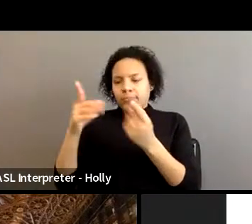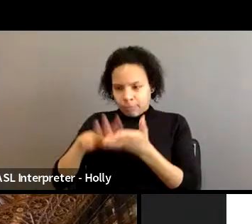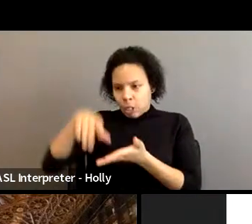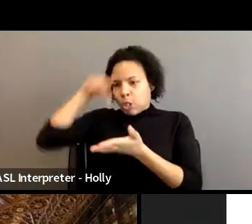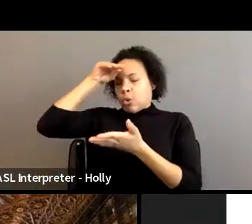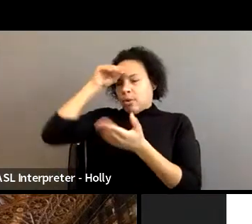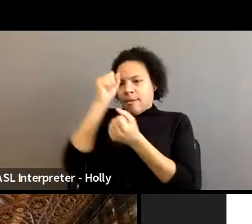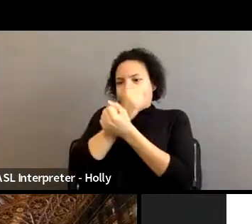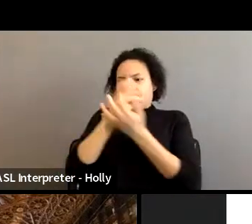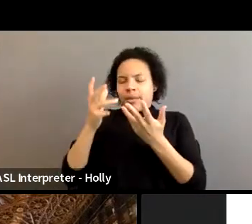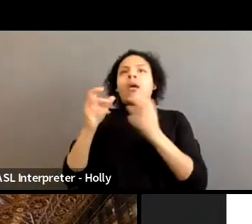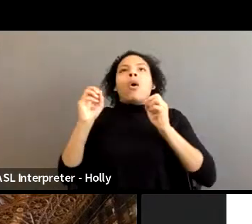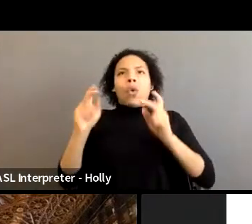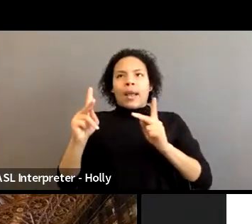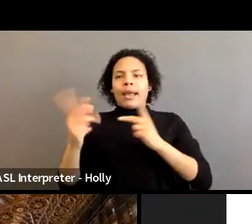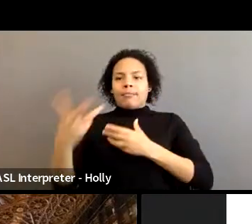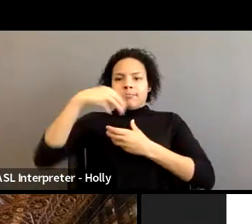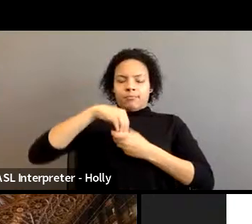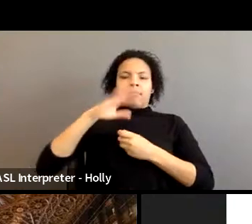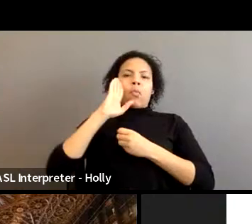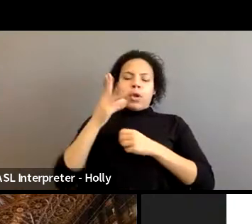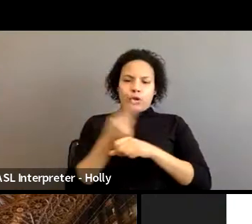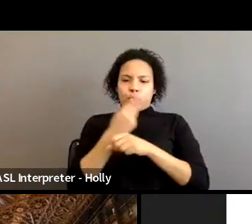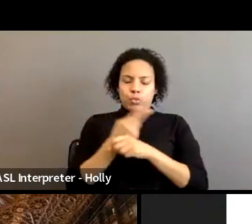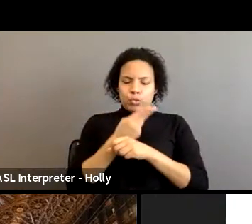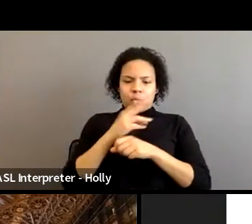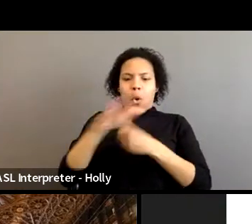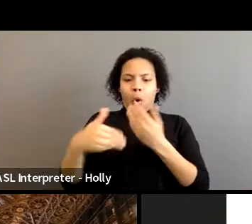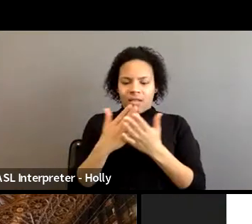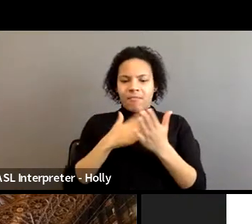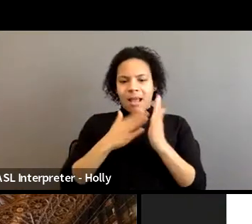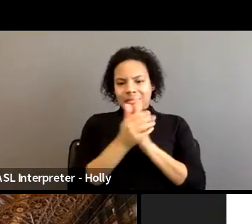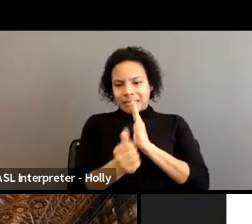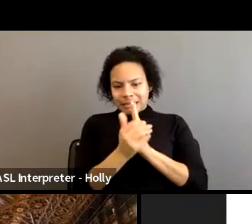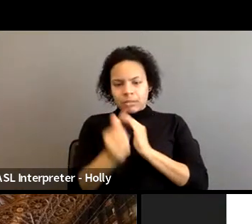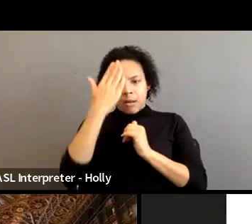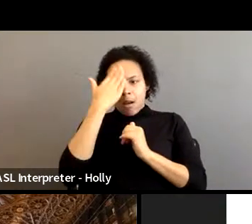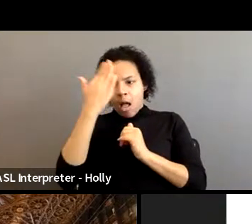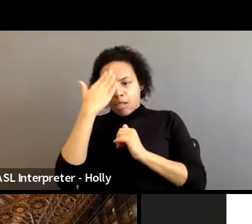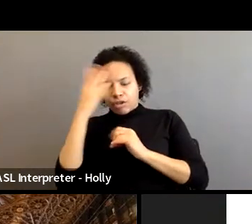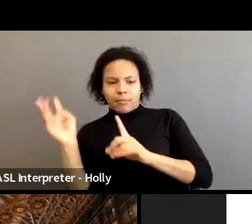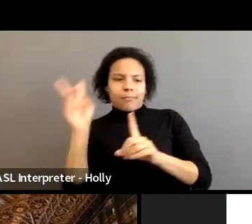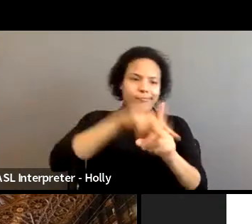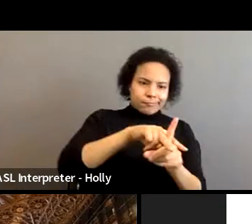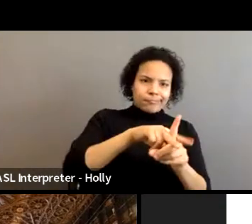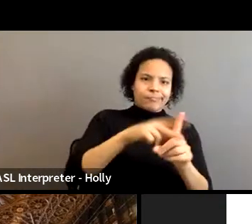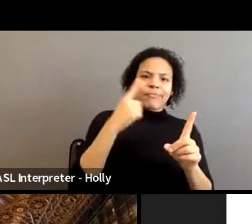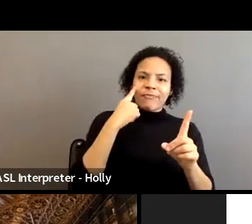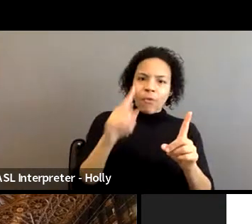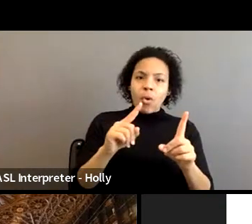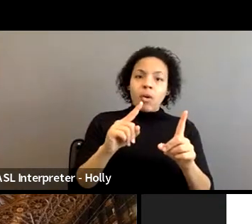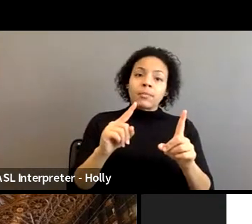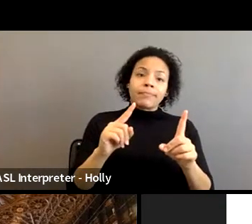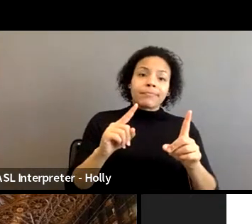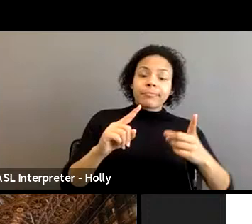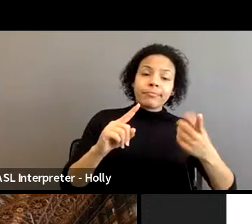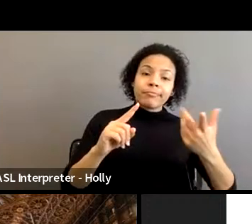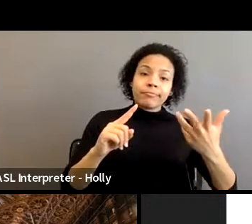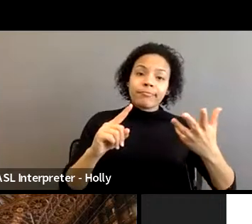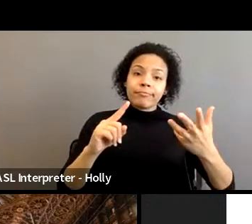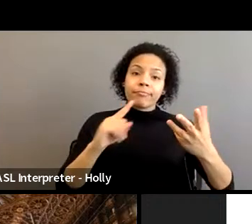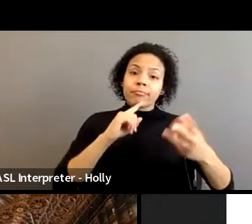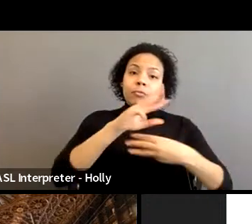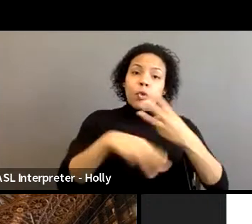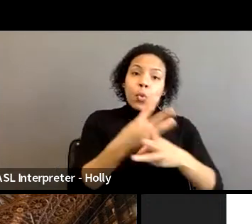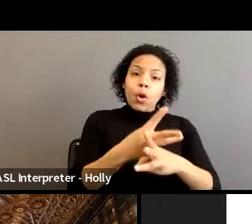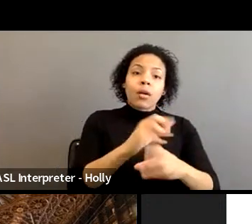same. But before I came to college, I didn't have the tools, or I didn't know that I could be a part of fixing decisions in my community, and so people